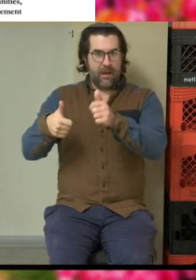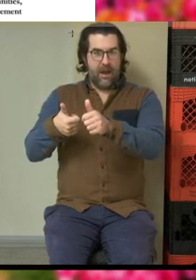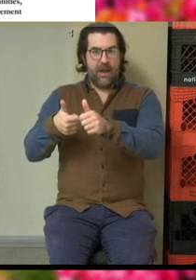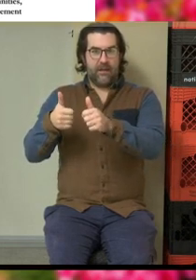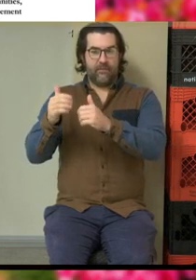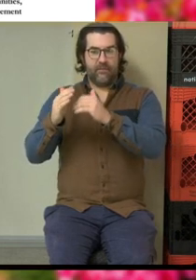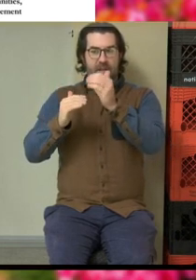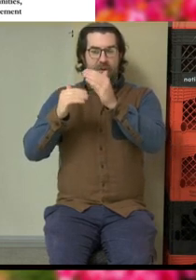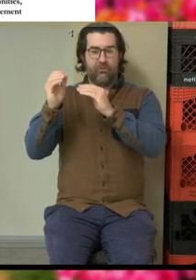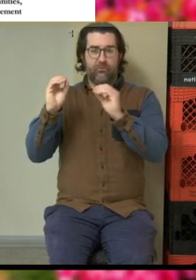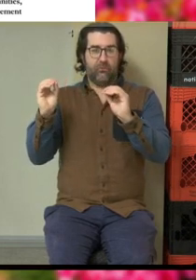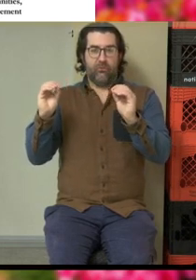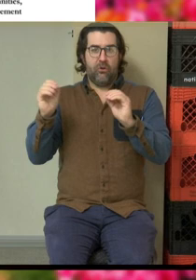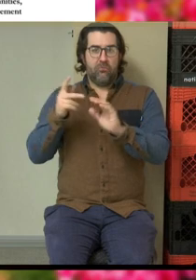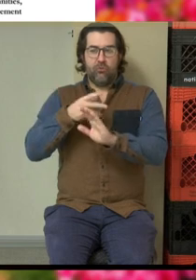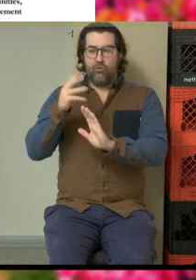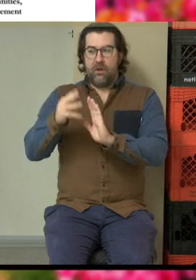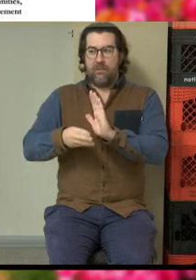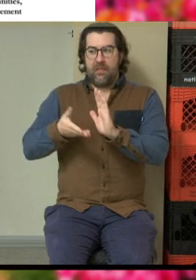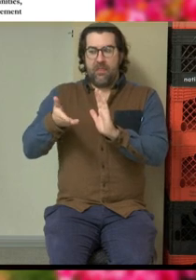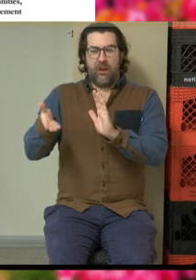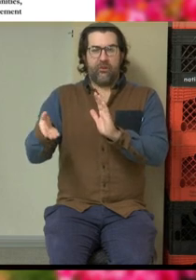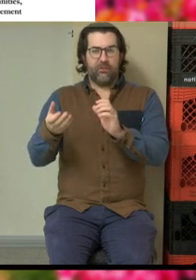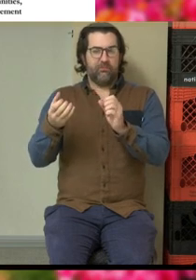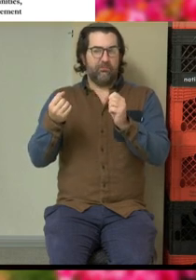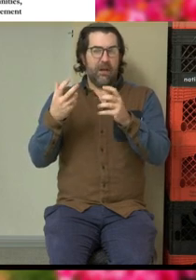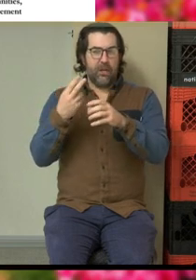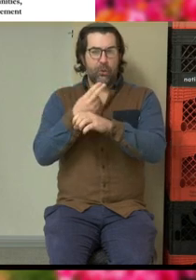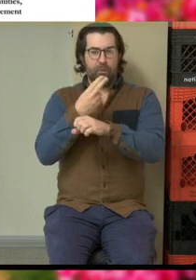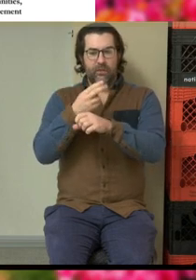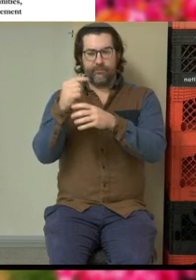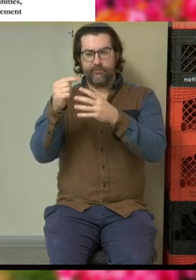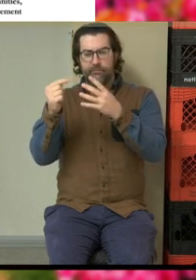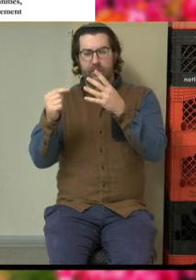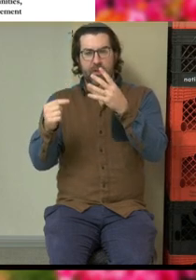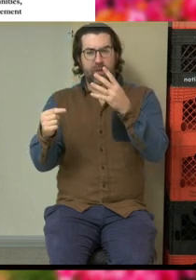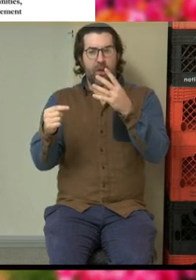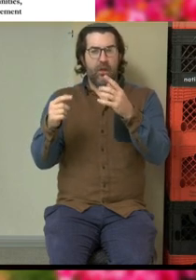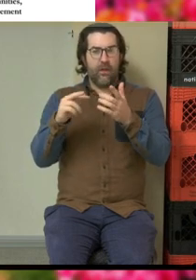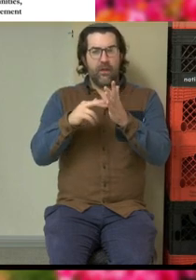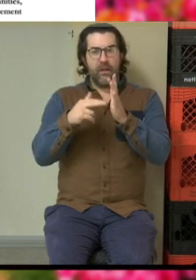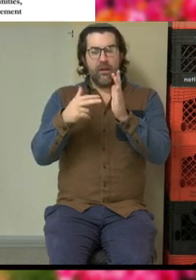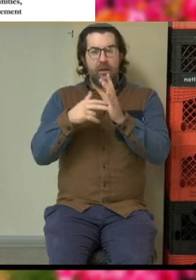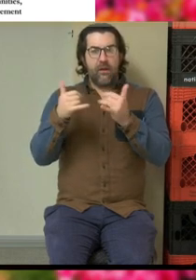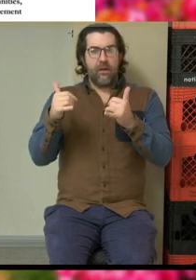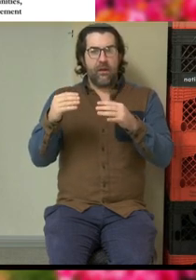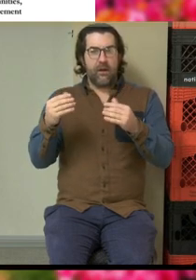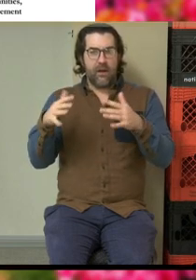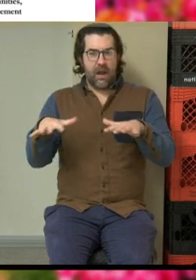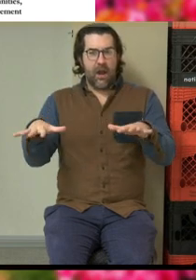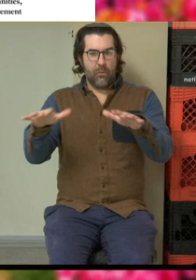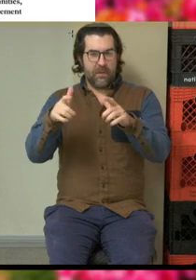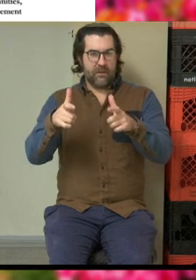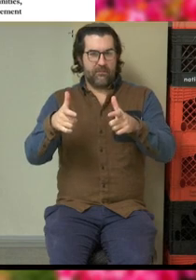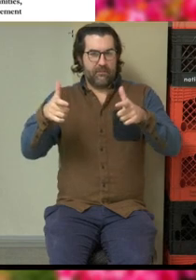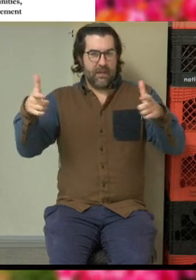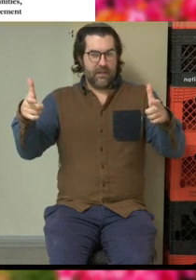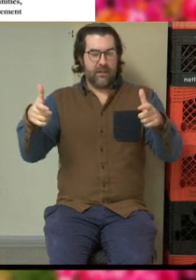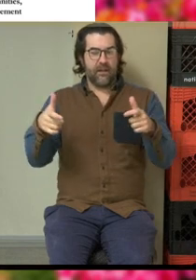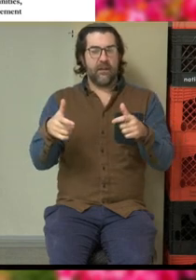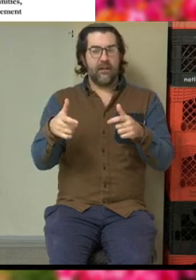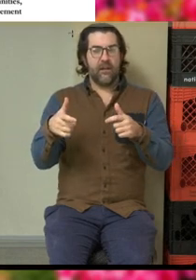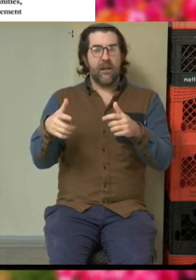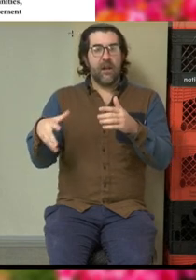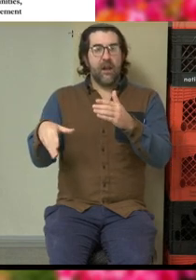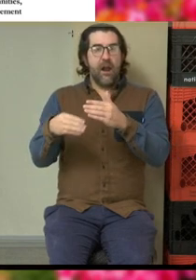programming for it. It's just sort of a multi-use space, so this would be making the playground a bit larger. And then adding back in